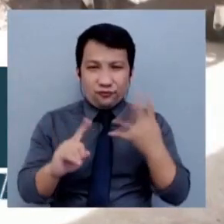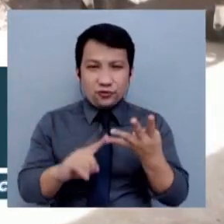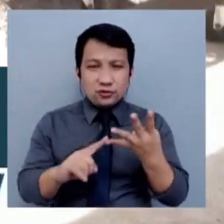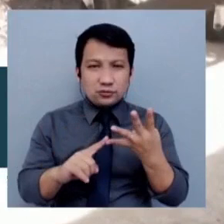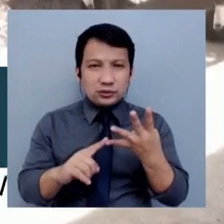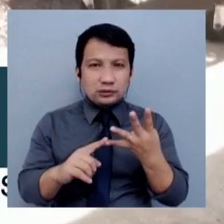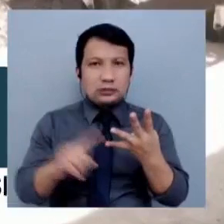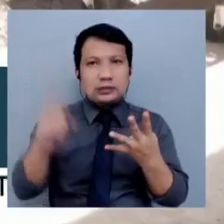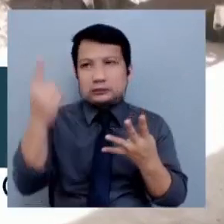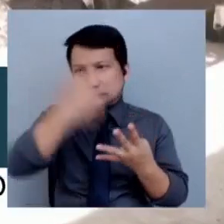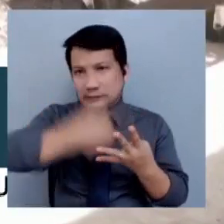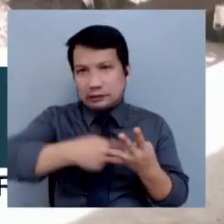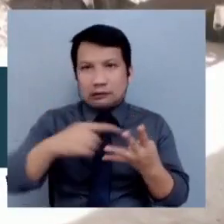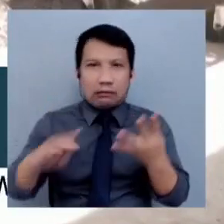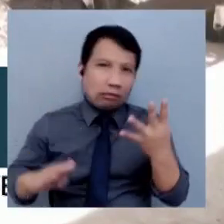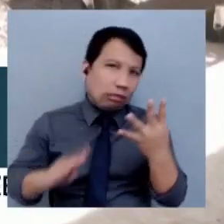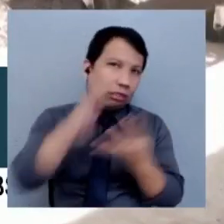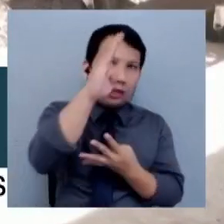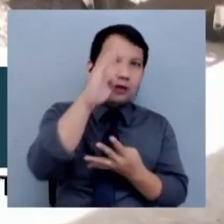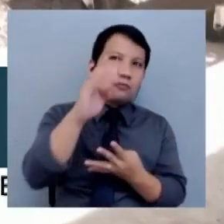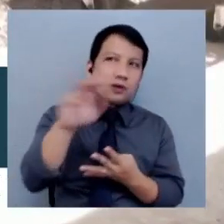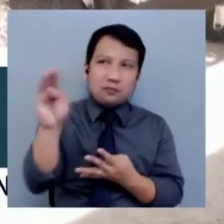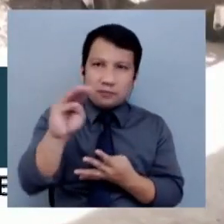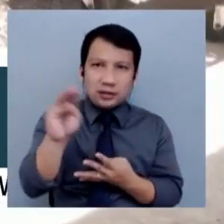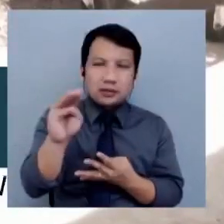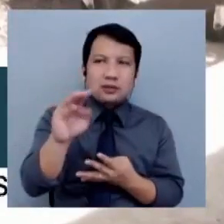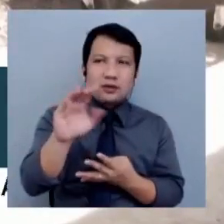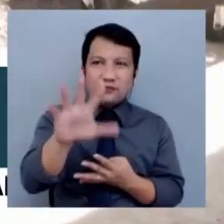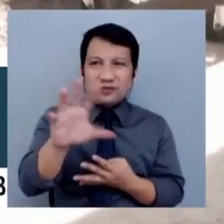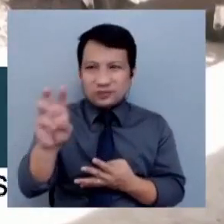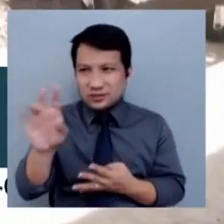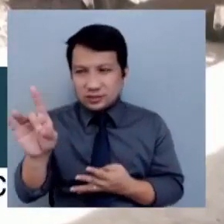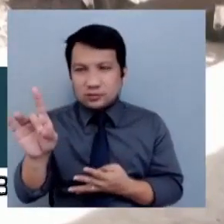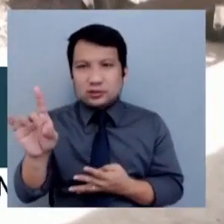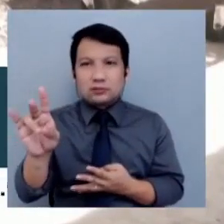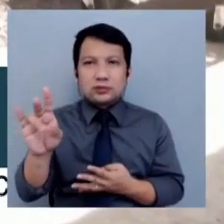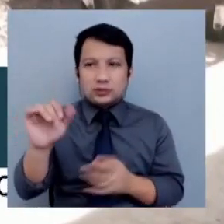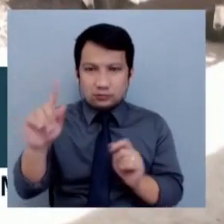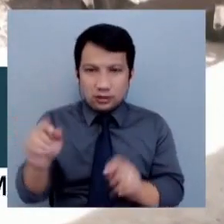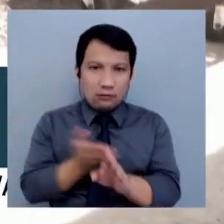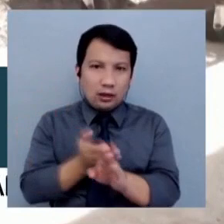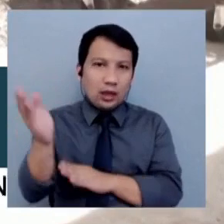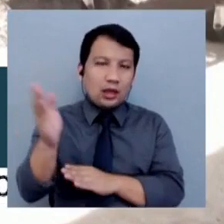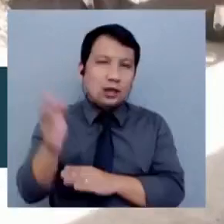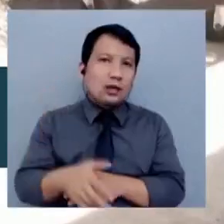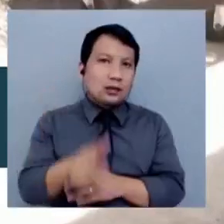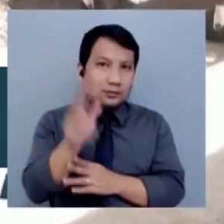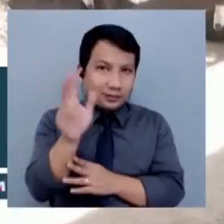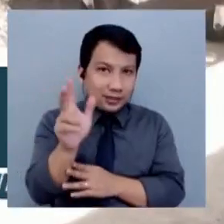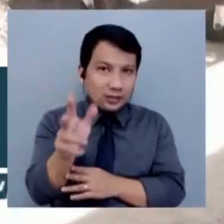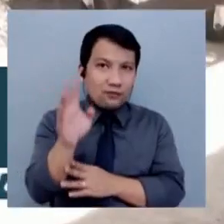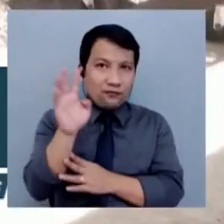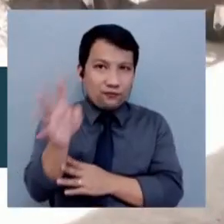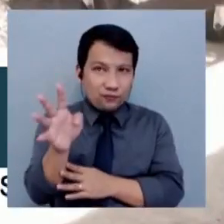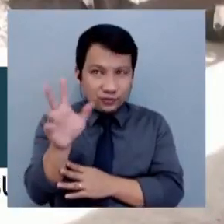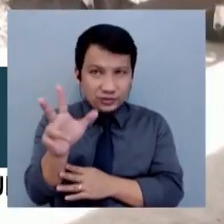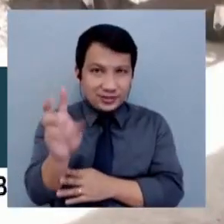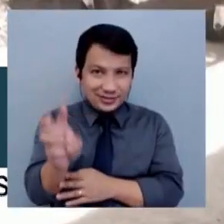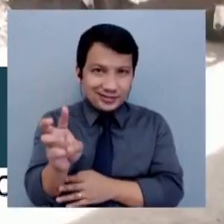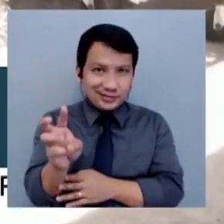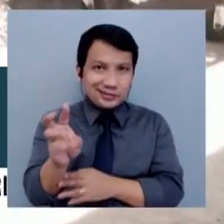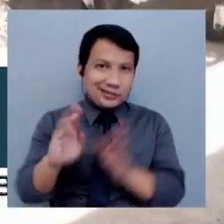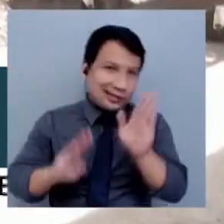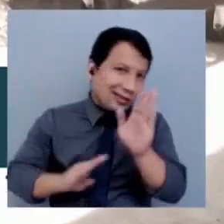jumps. On Monday, we had 5 to 6 cases, and on Saturday, you go straight to between 30 or 36 cases, so